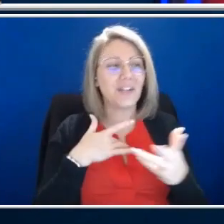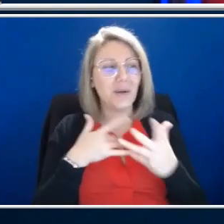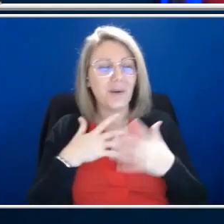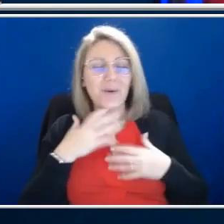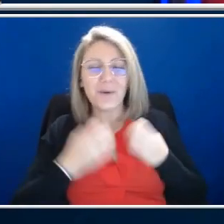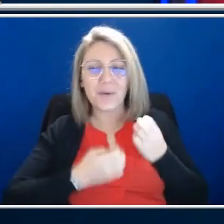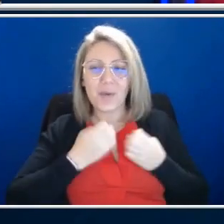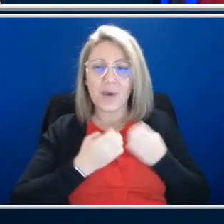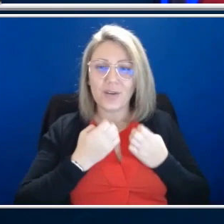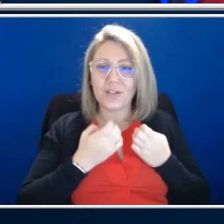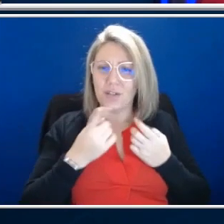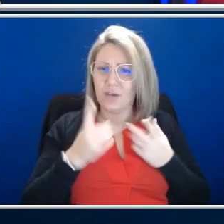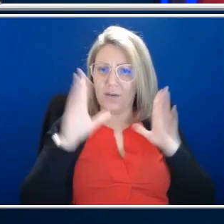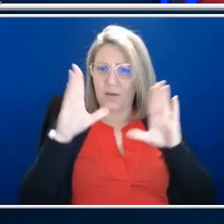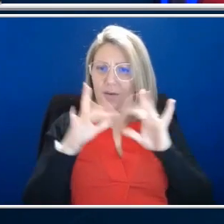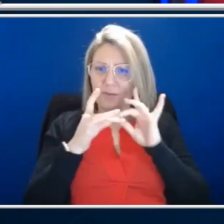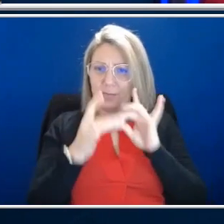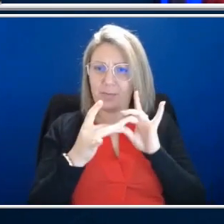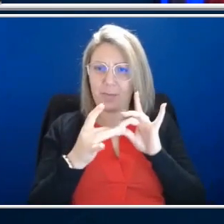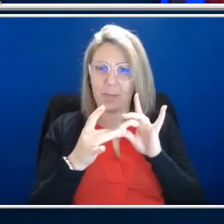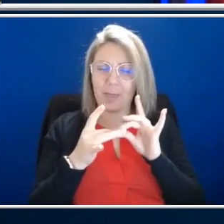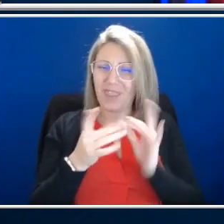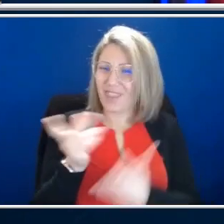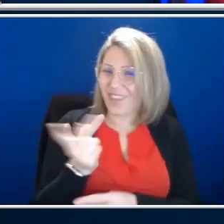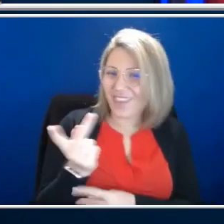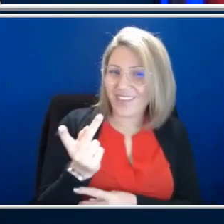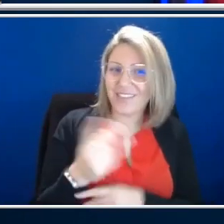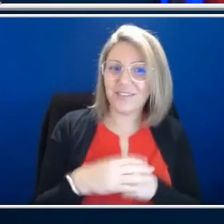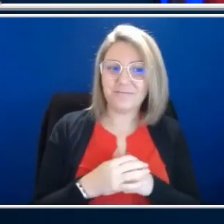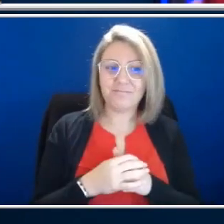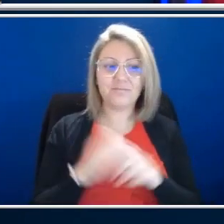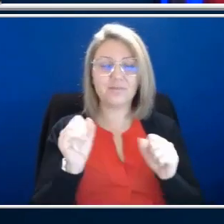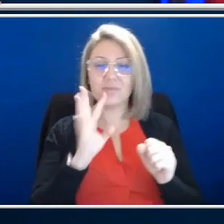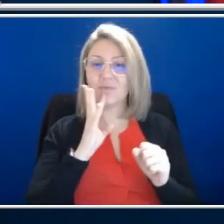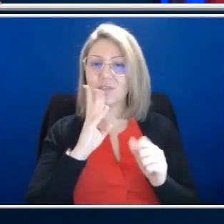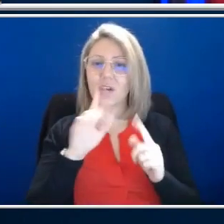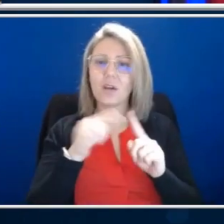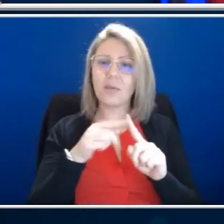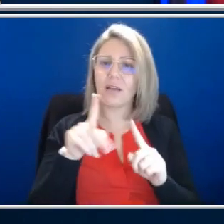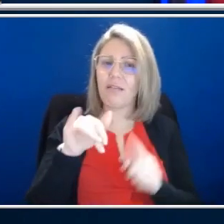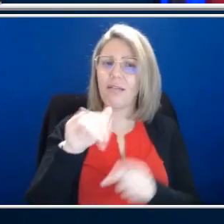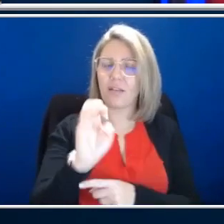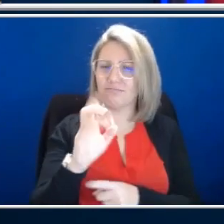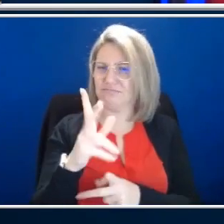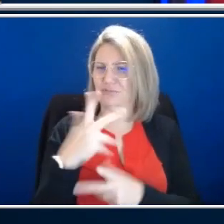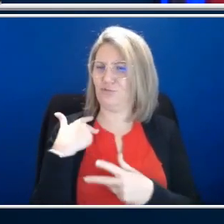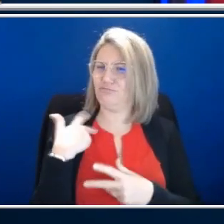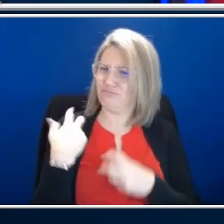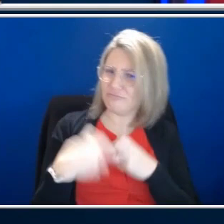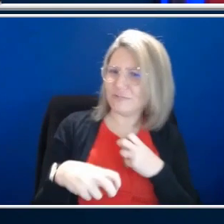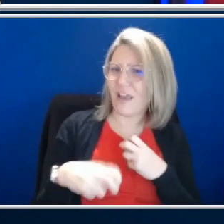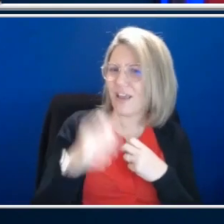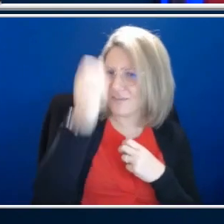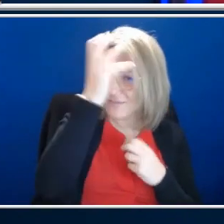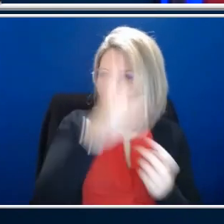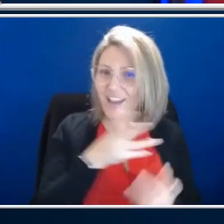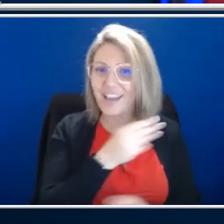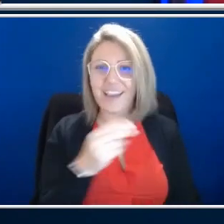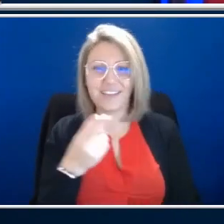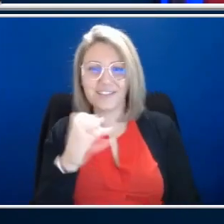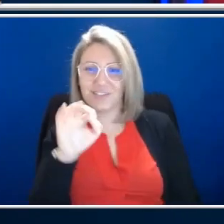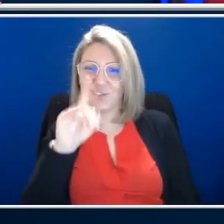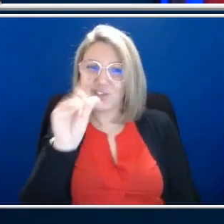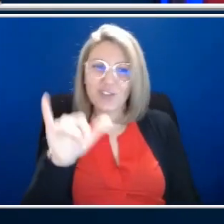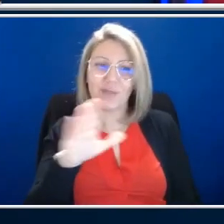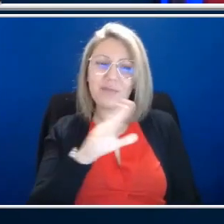incredible bond, Kyle and Shelby. Can you talk to us, Kyle? You're a tough guy, and you have Shelby as your, almost